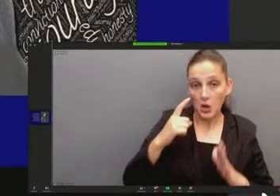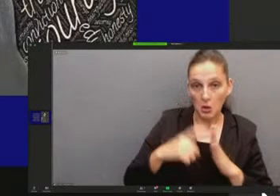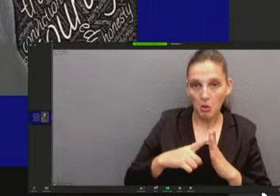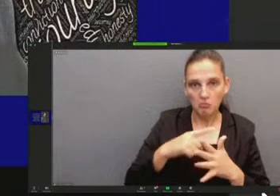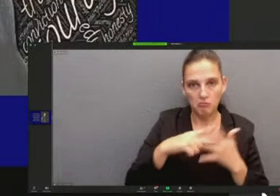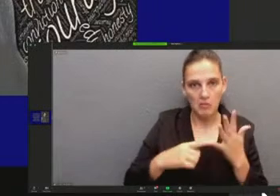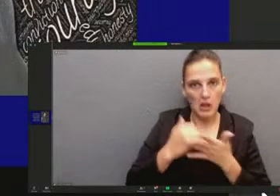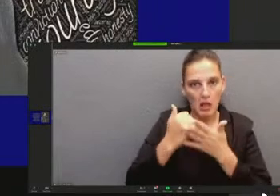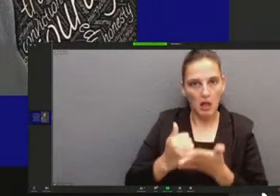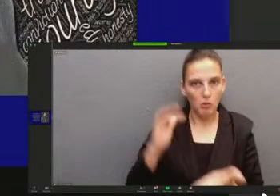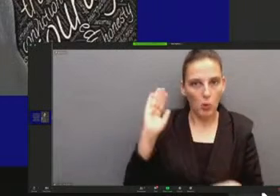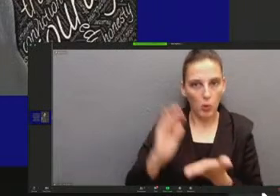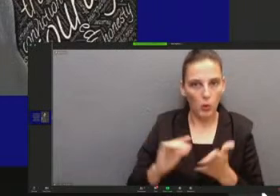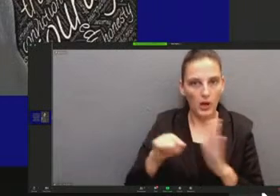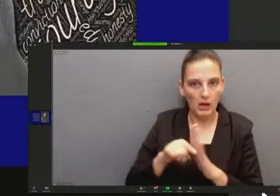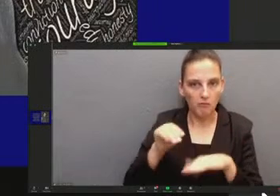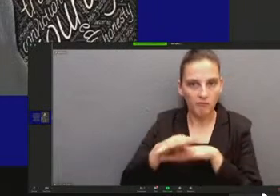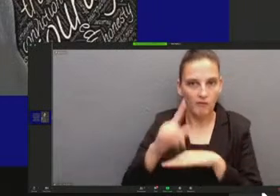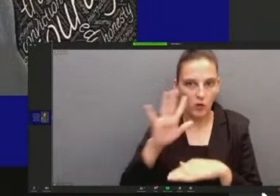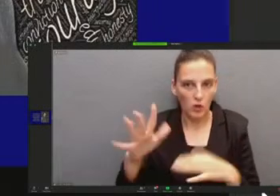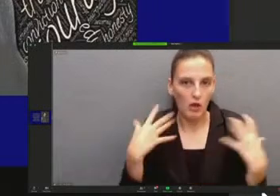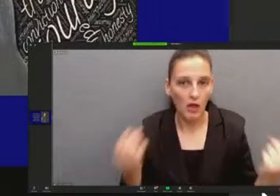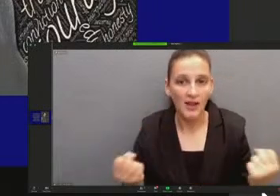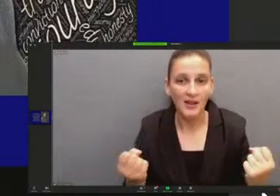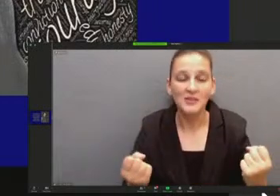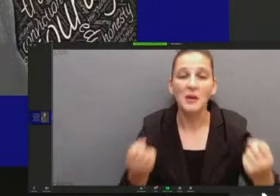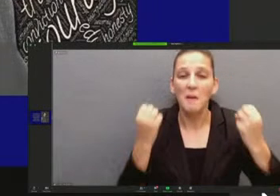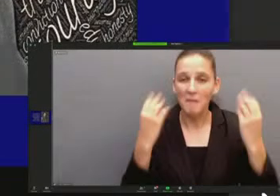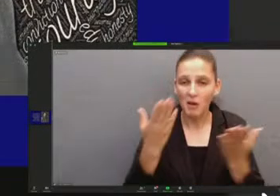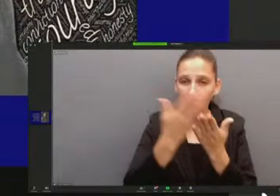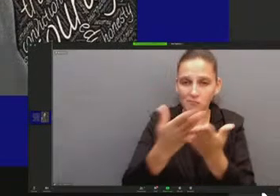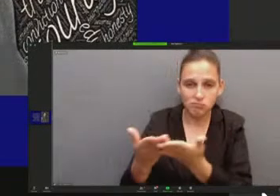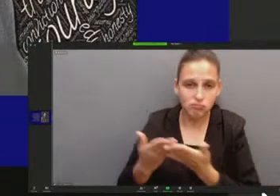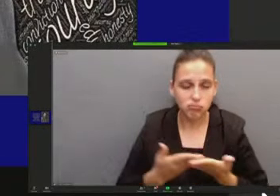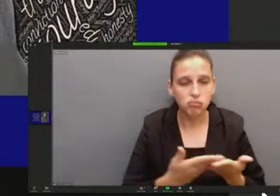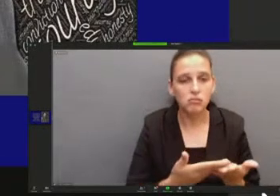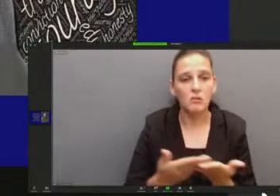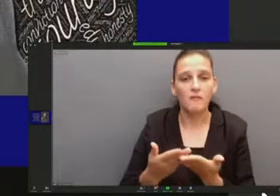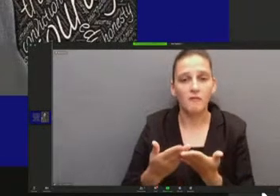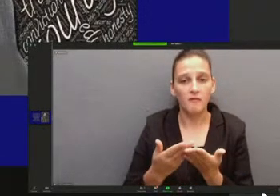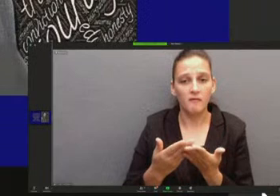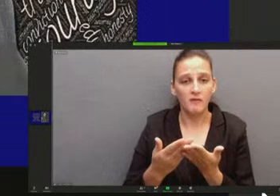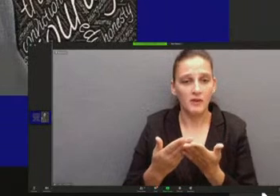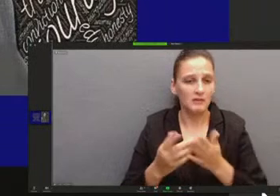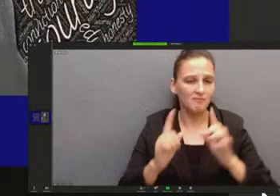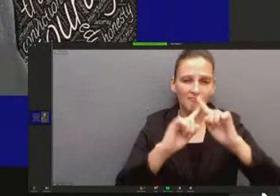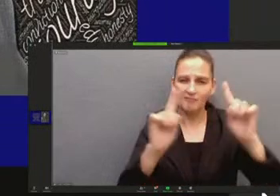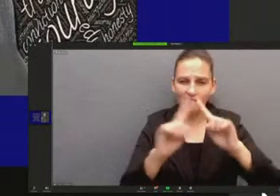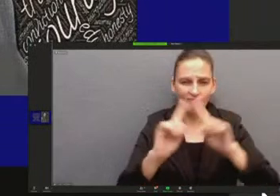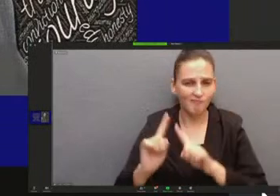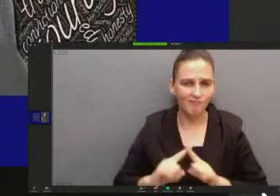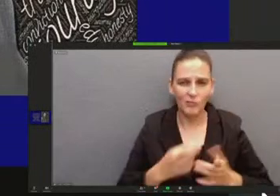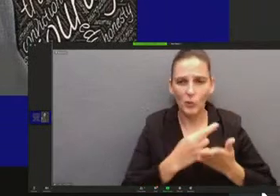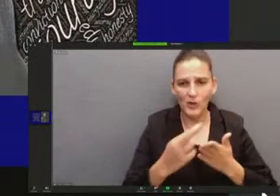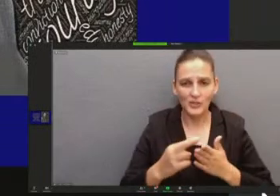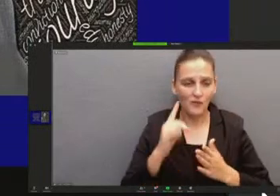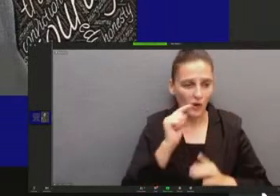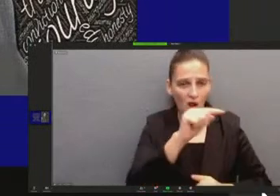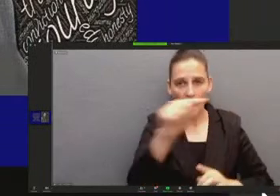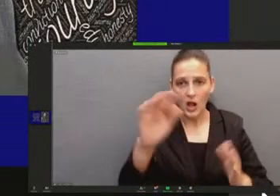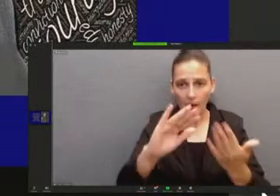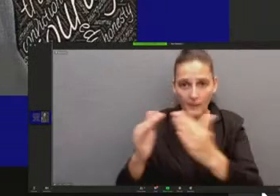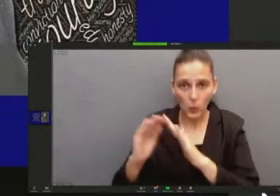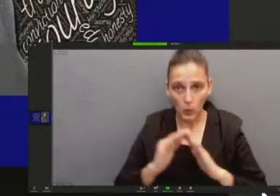So again, there is evidence of multiple aspects of resources within communities that can